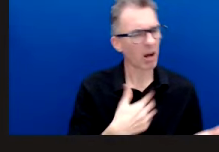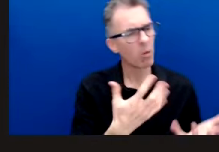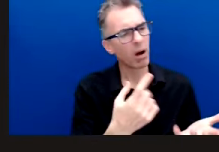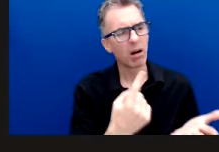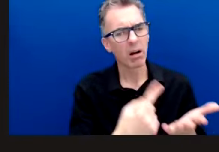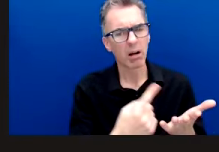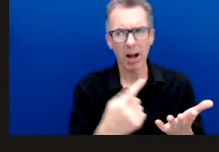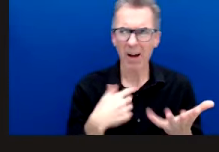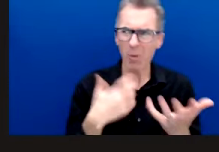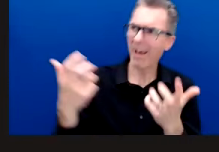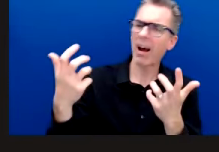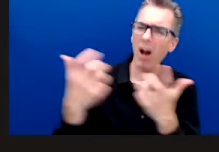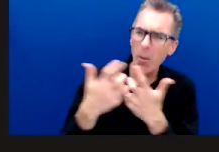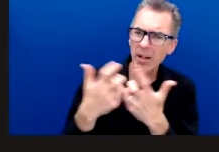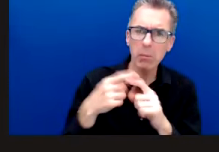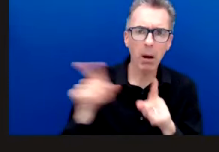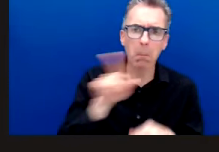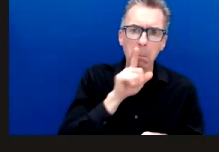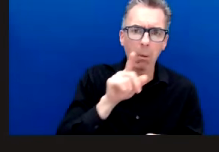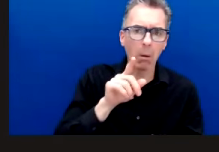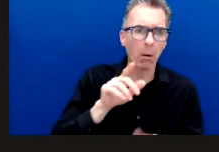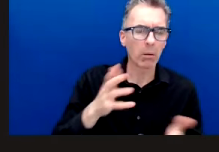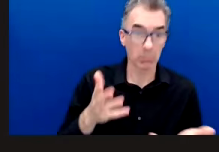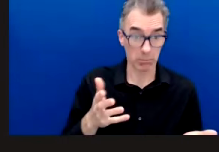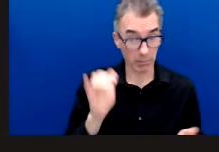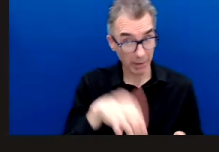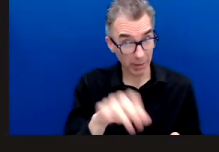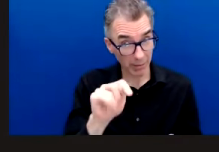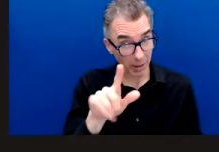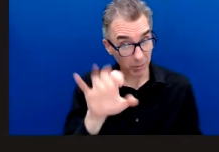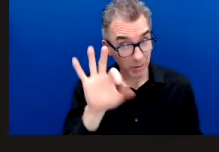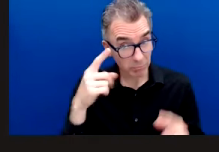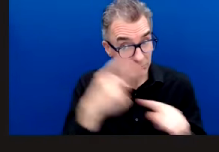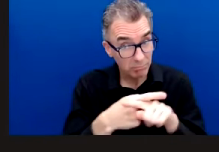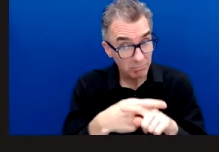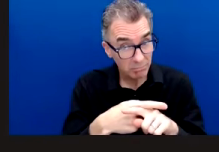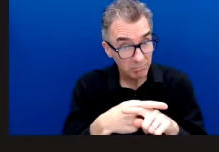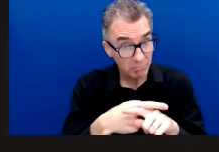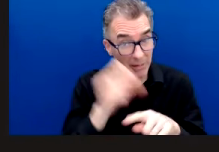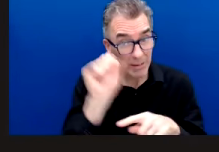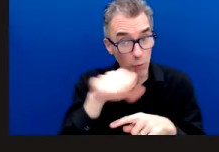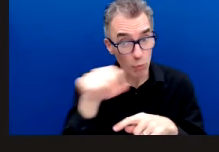wasn't given the chance. Is this a Title IX issue, and what would you do?